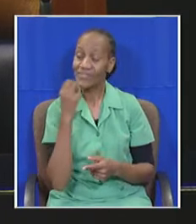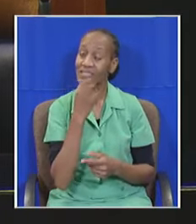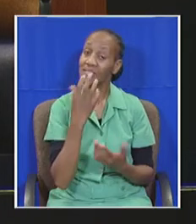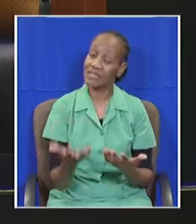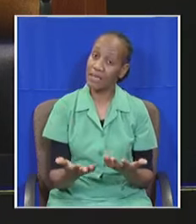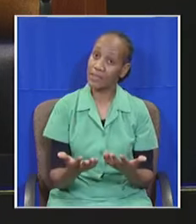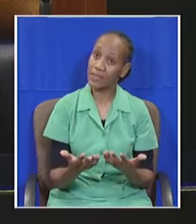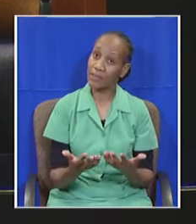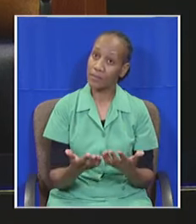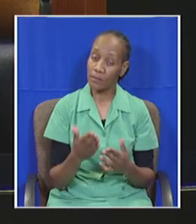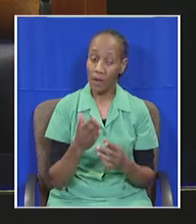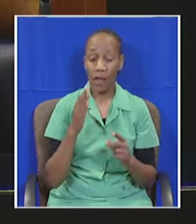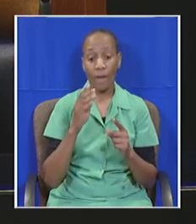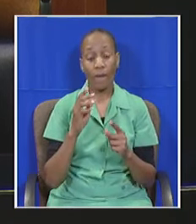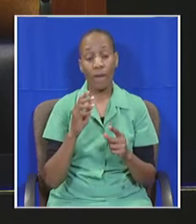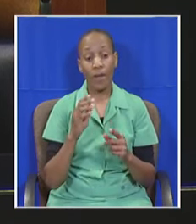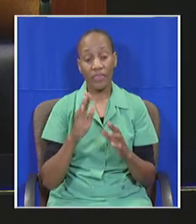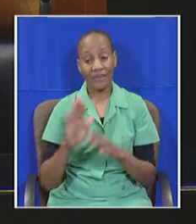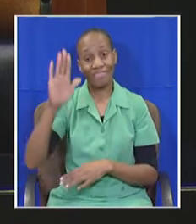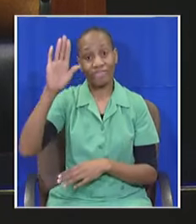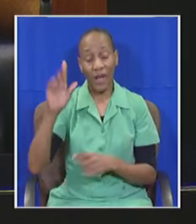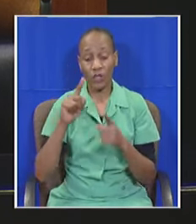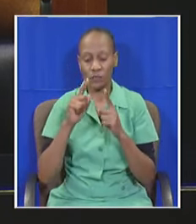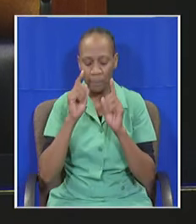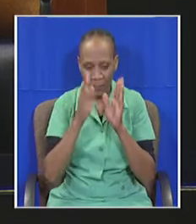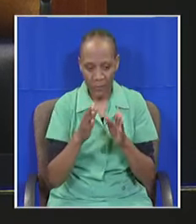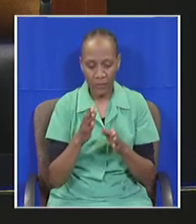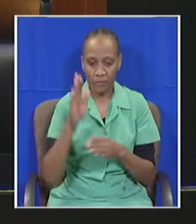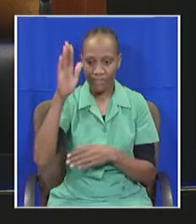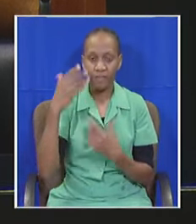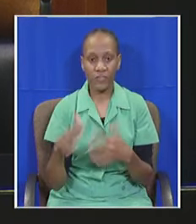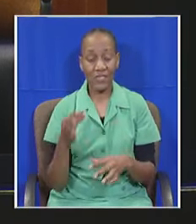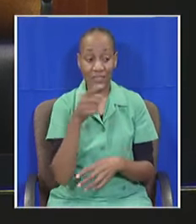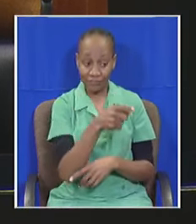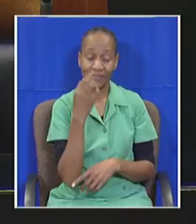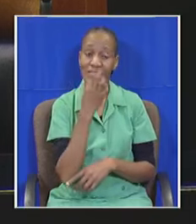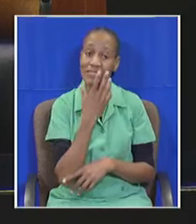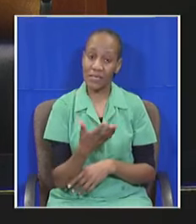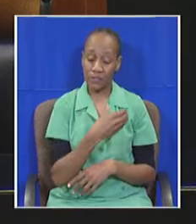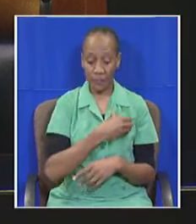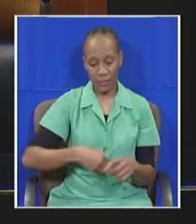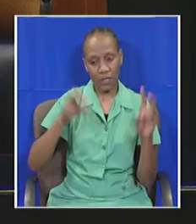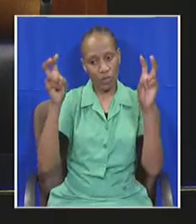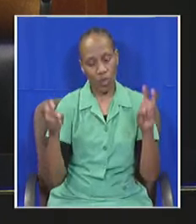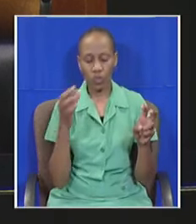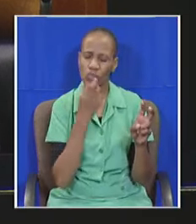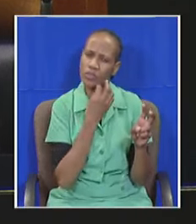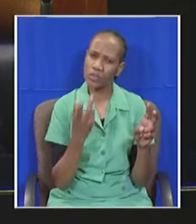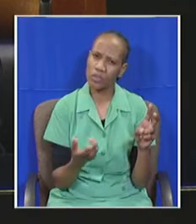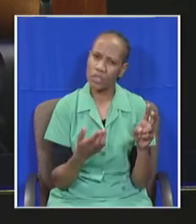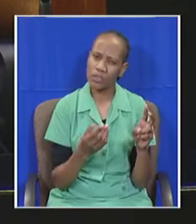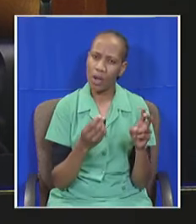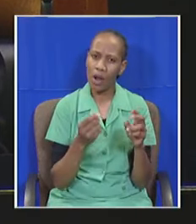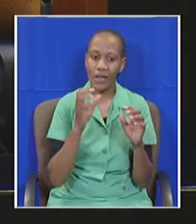which a specific point of order was taken, and he said that the President was, and I will quote, handing over